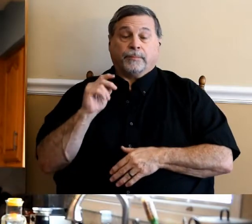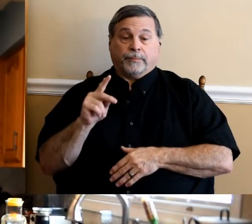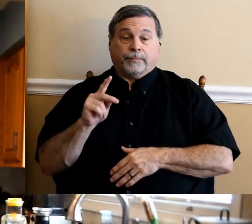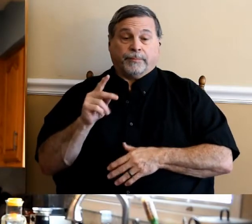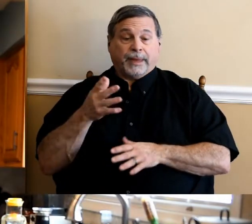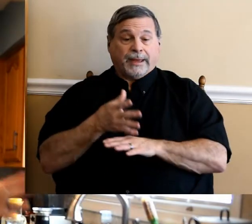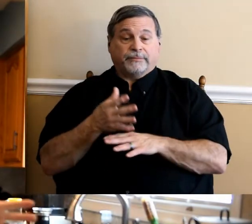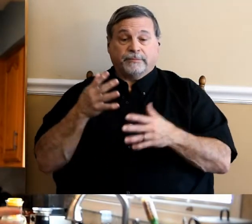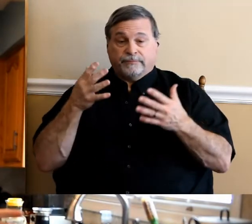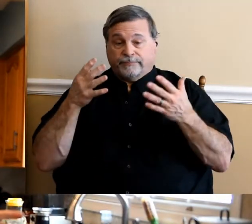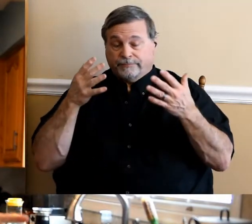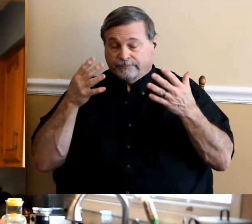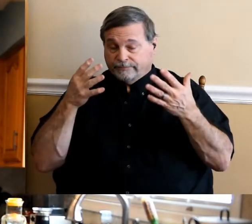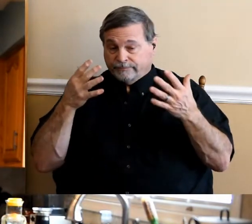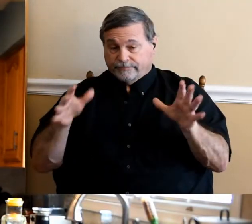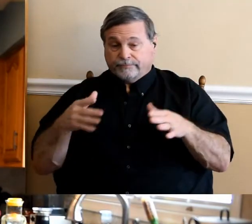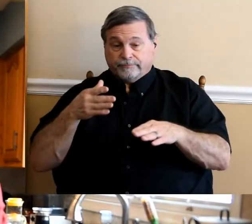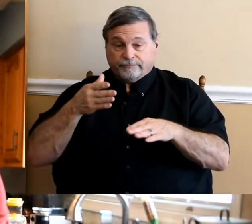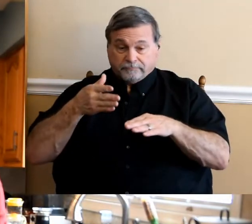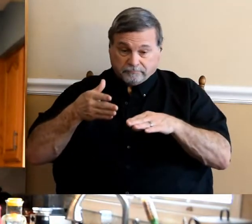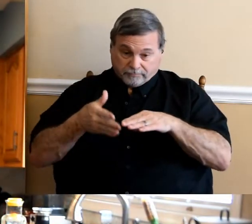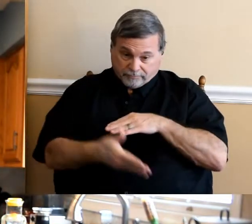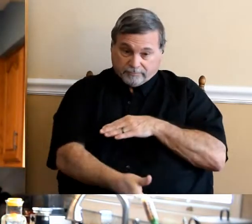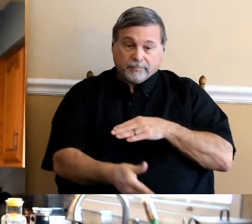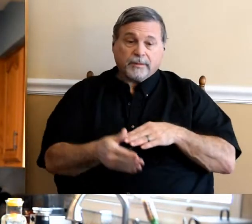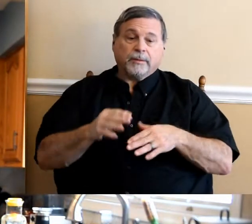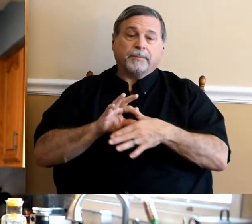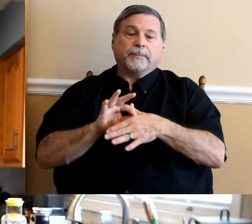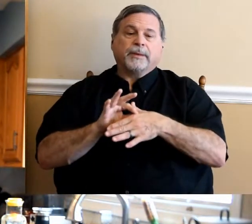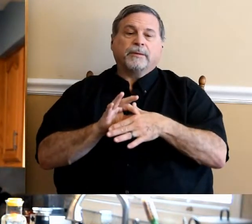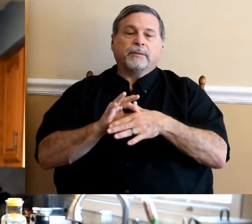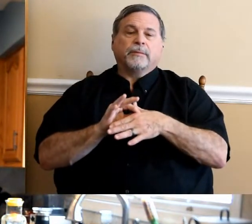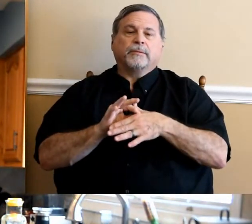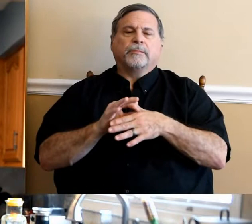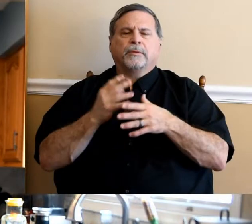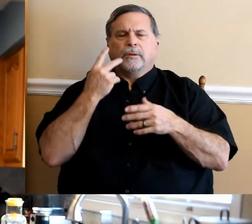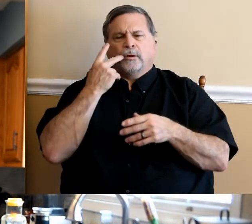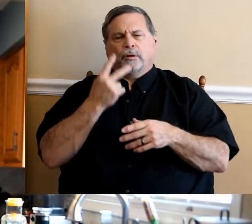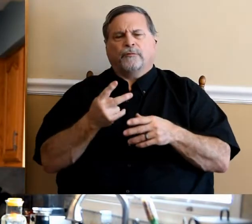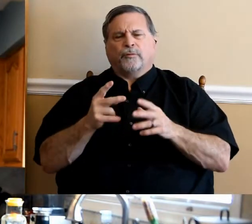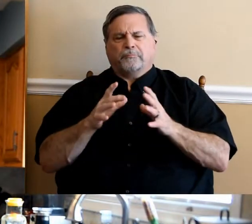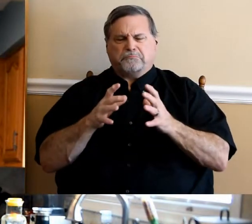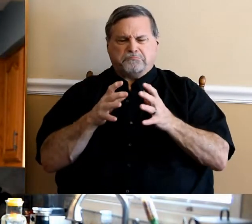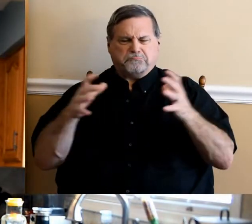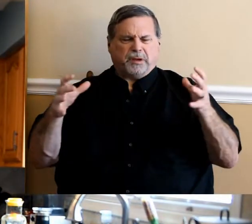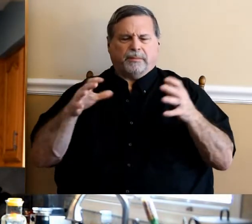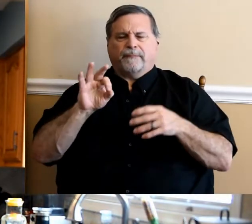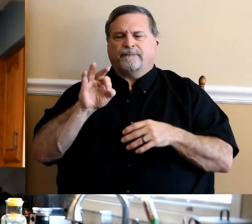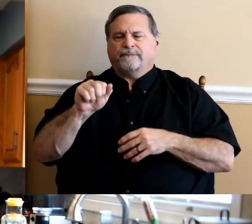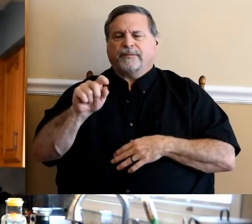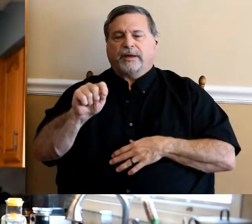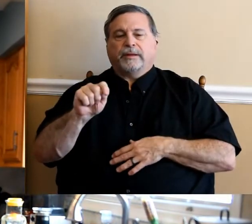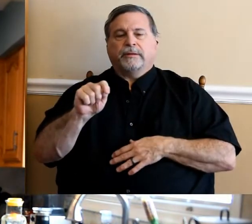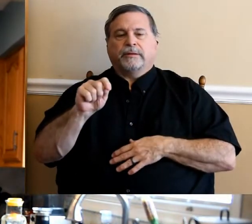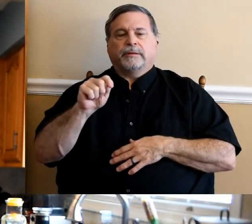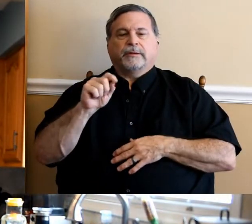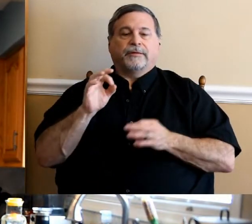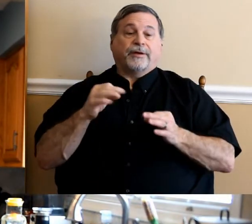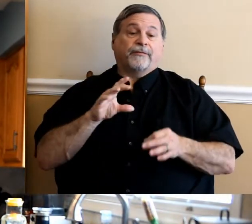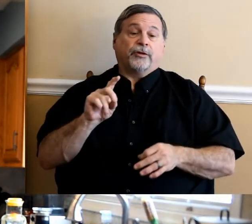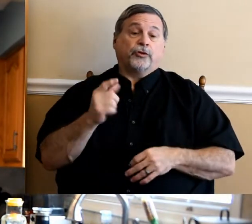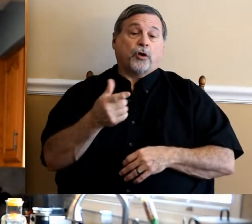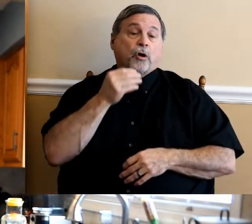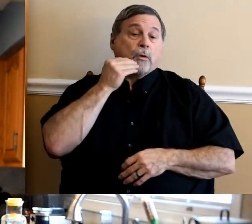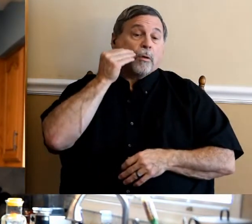Okay, so once we've cut through the meat and we've gotten our flat, we're going to look for any big hunks of fat. And if you